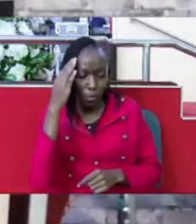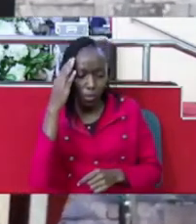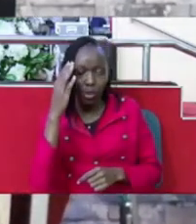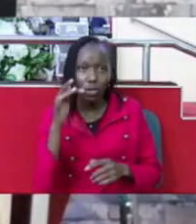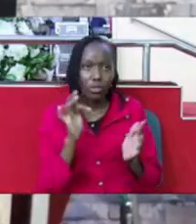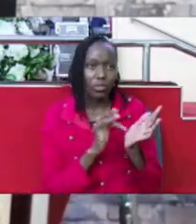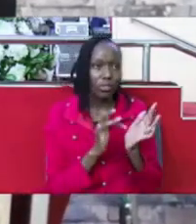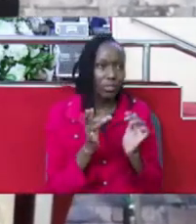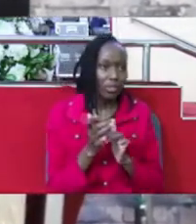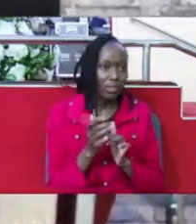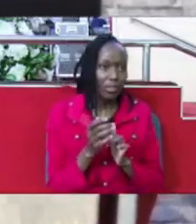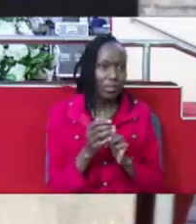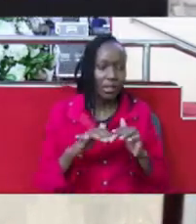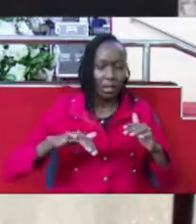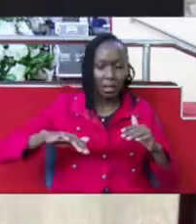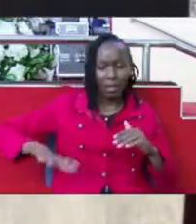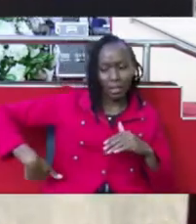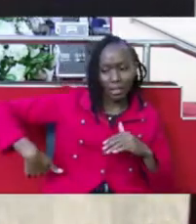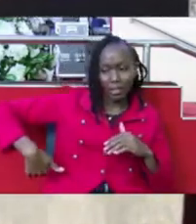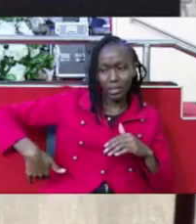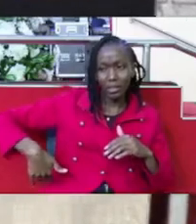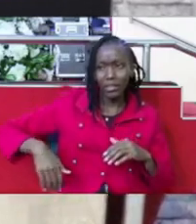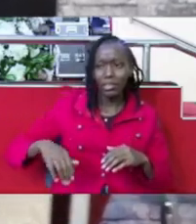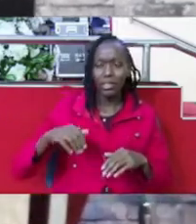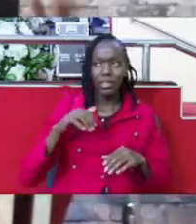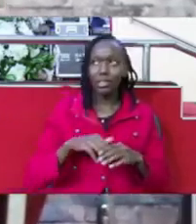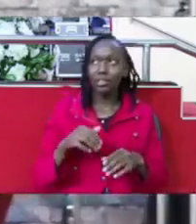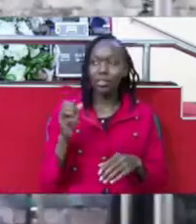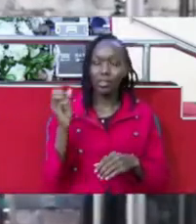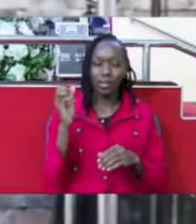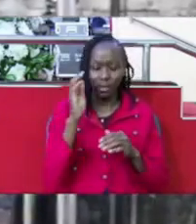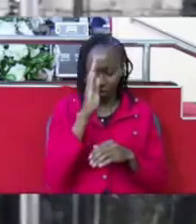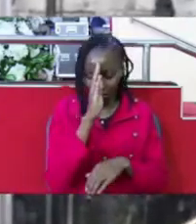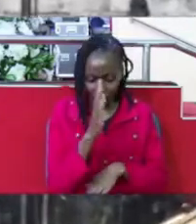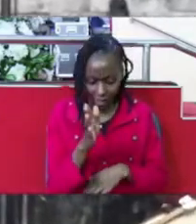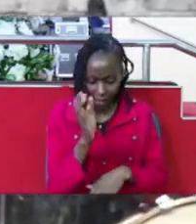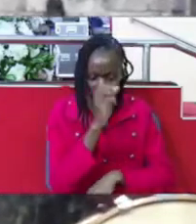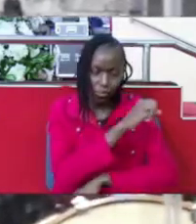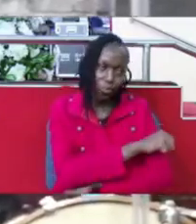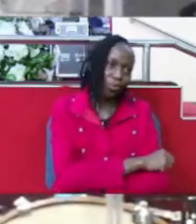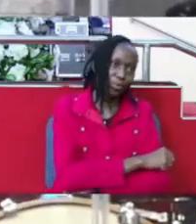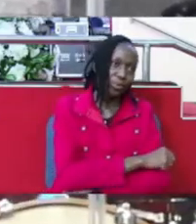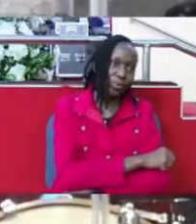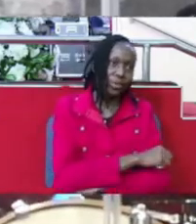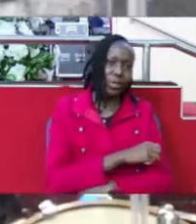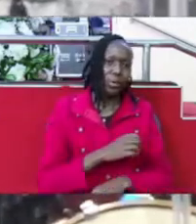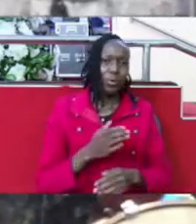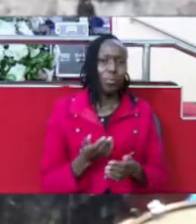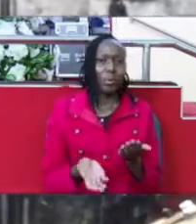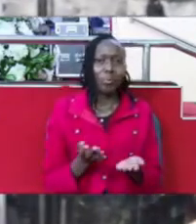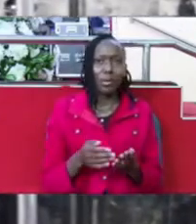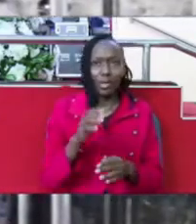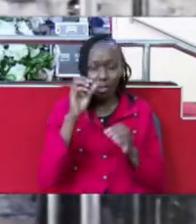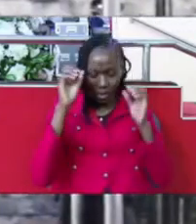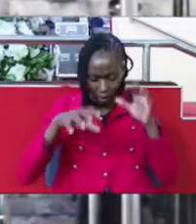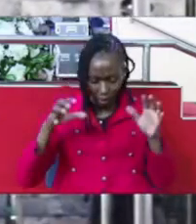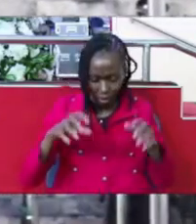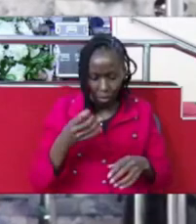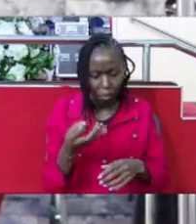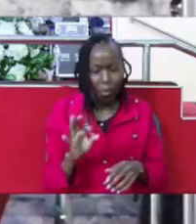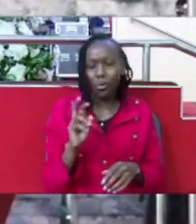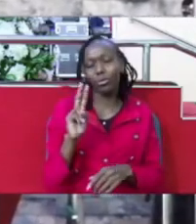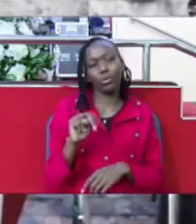Yesu hakuchelewa shule ya Jumapili. Whether it rained or not. Kama ilinyesha haikunyesha. So I knew it was a verse in the